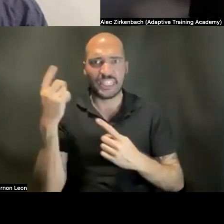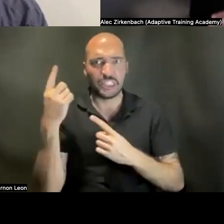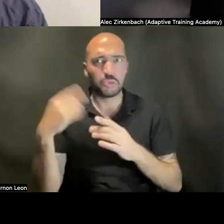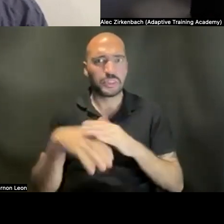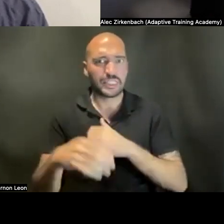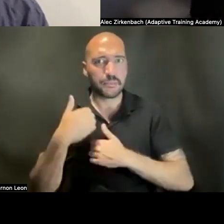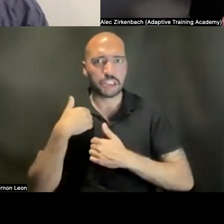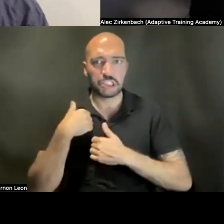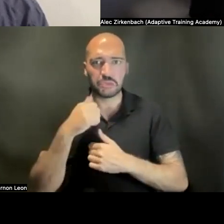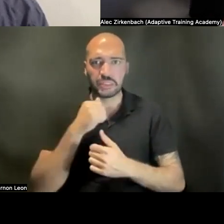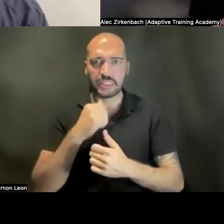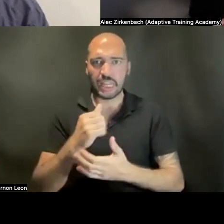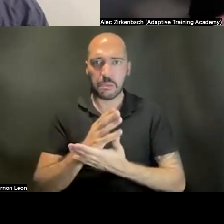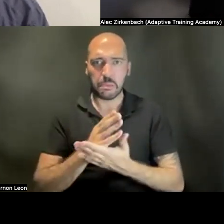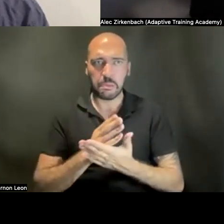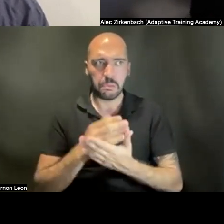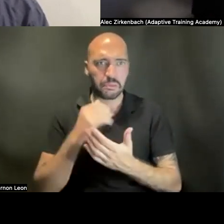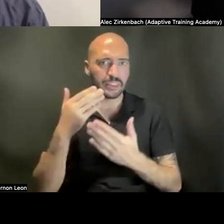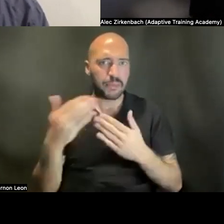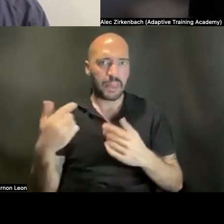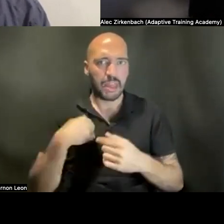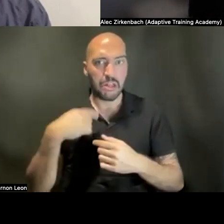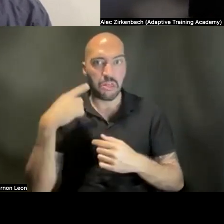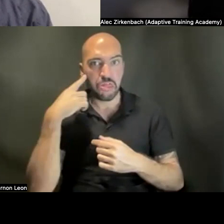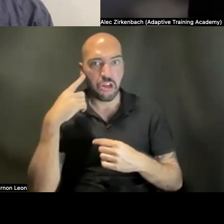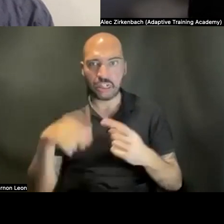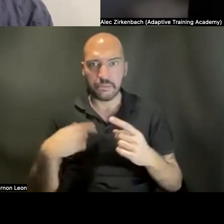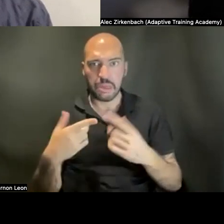into the military. It just wasn't something I even thought of.